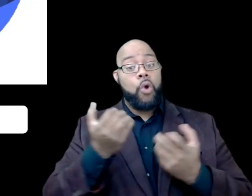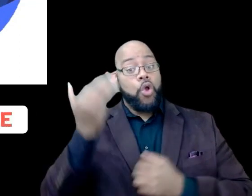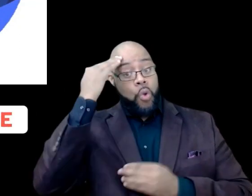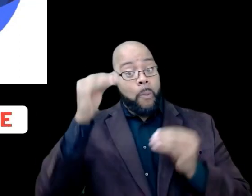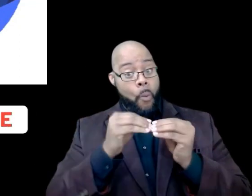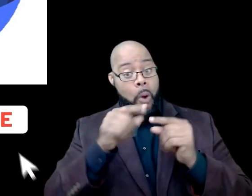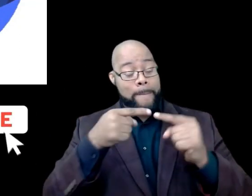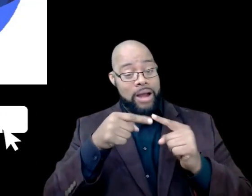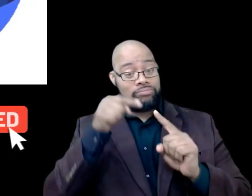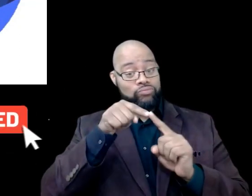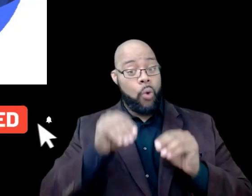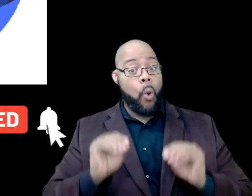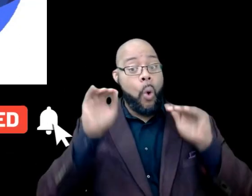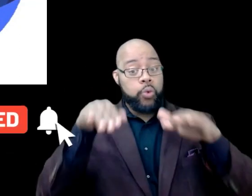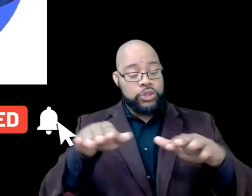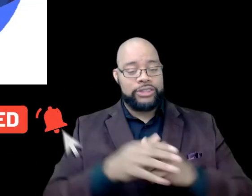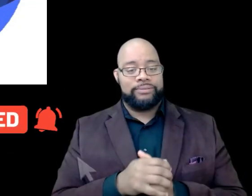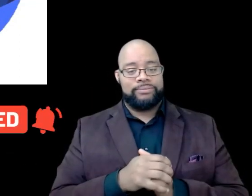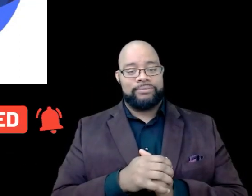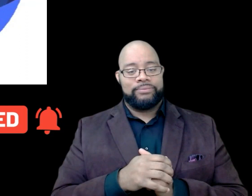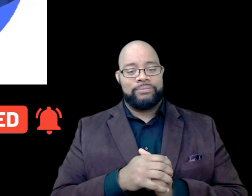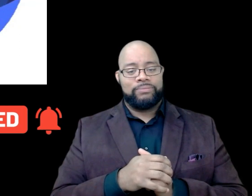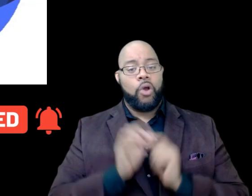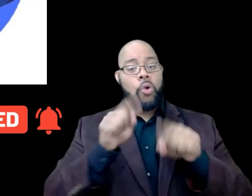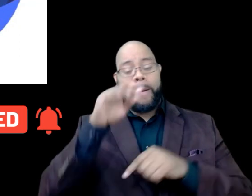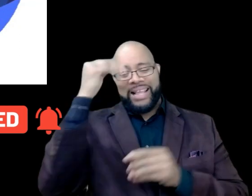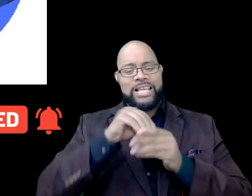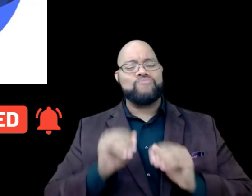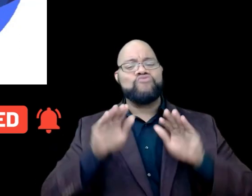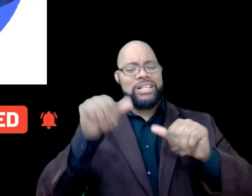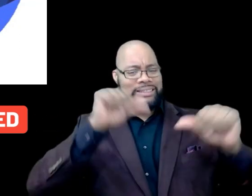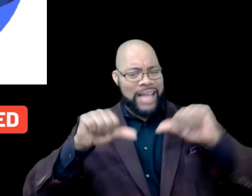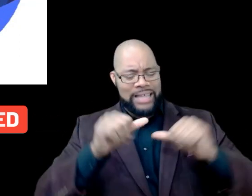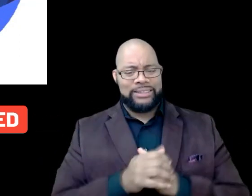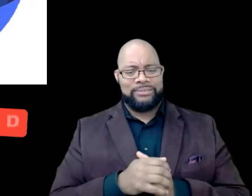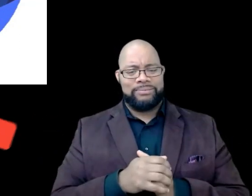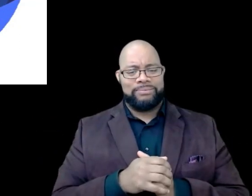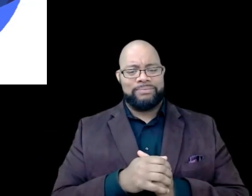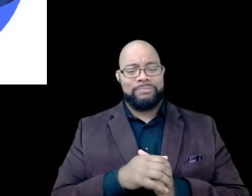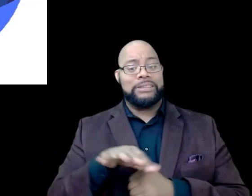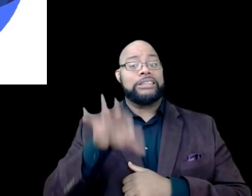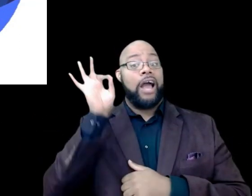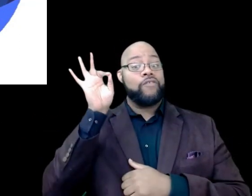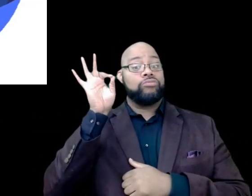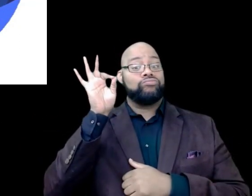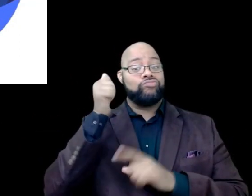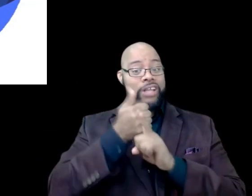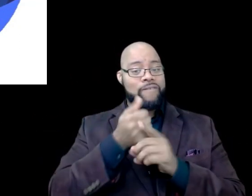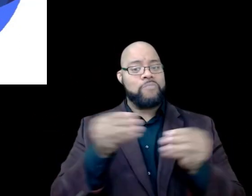Please, if you want to know more about the ocean, go to Black and Marine Science